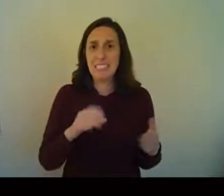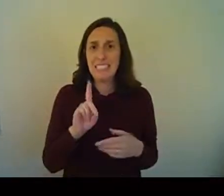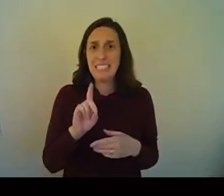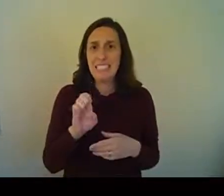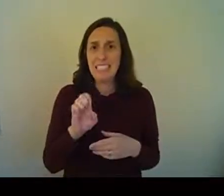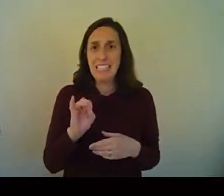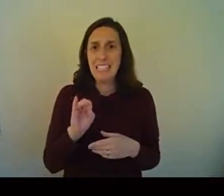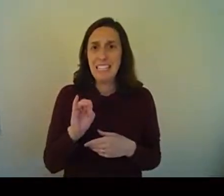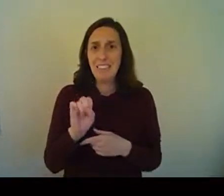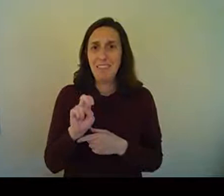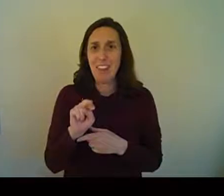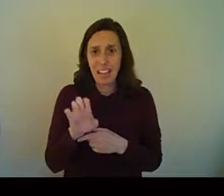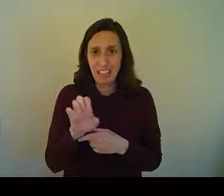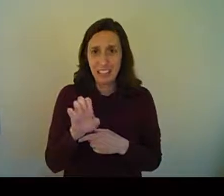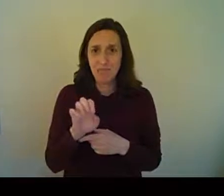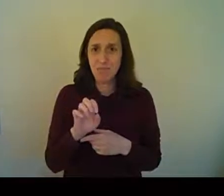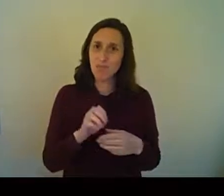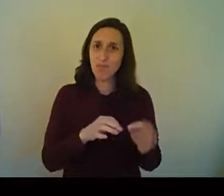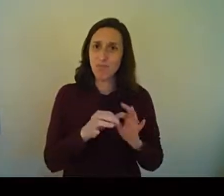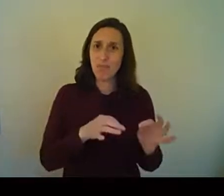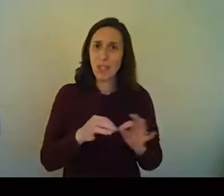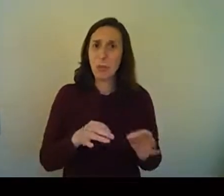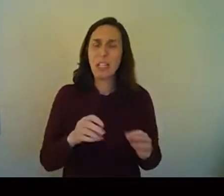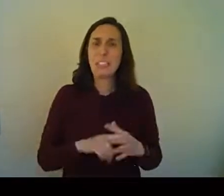called rational functions.